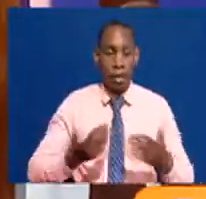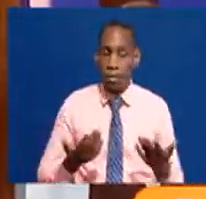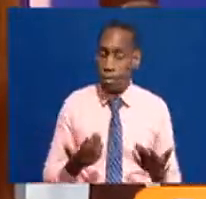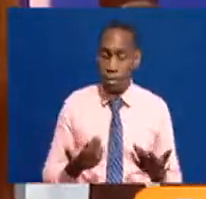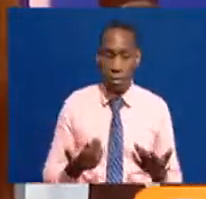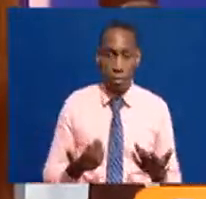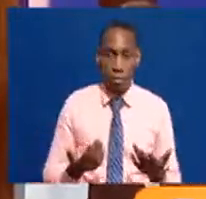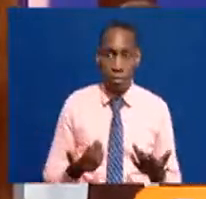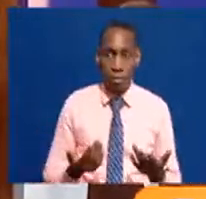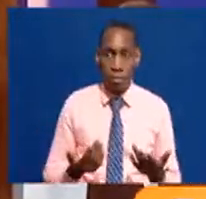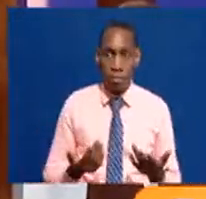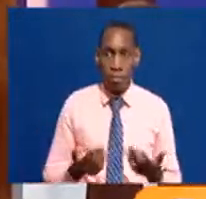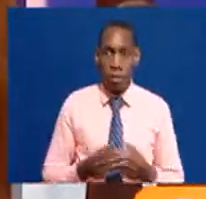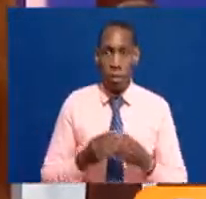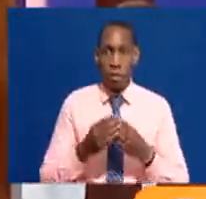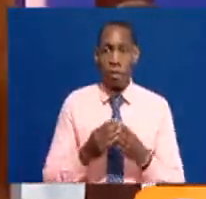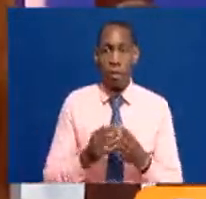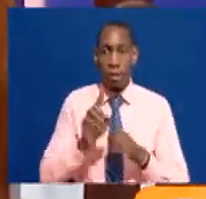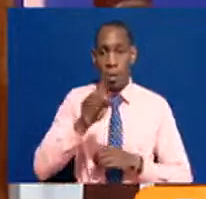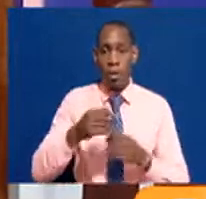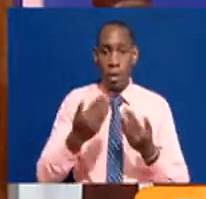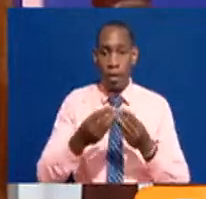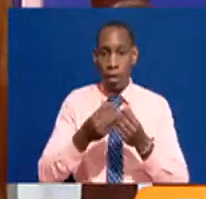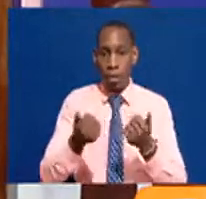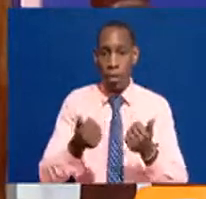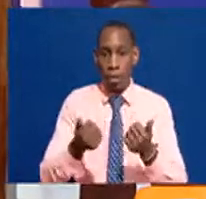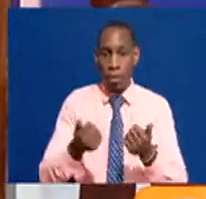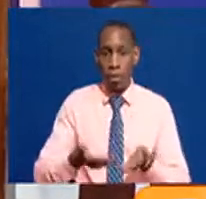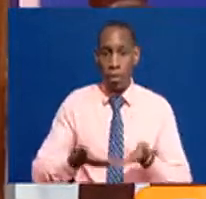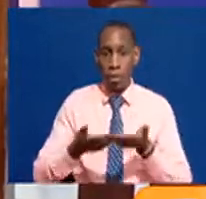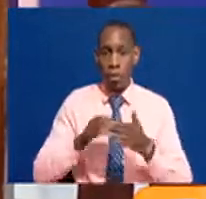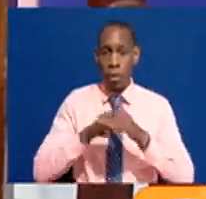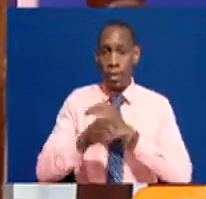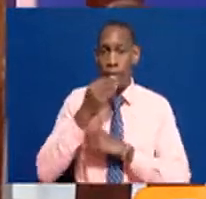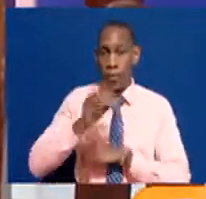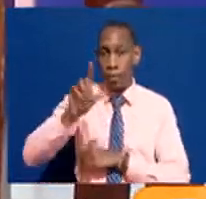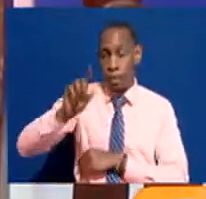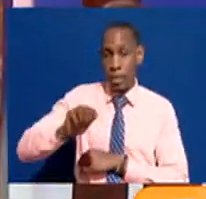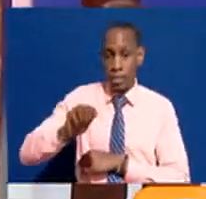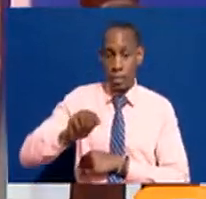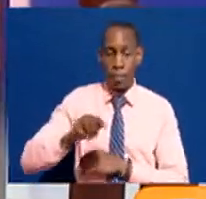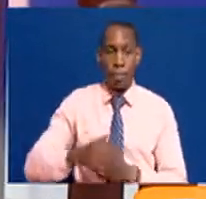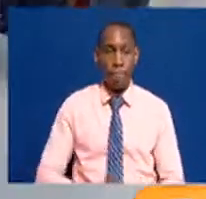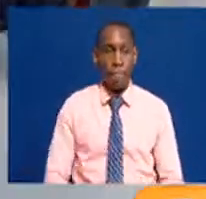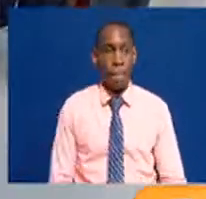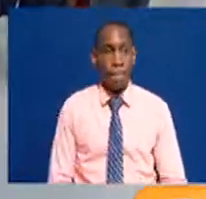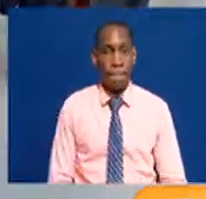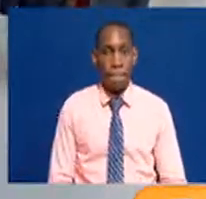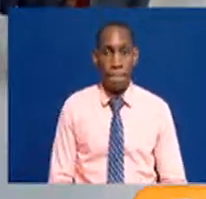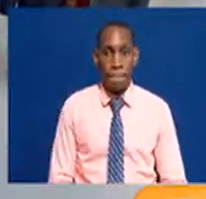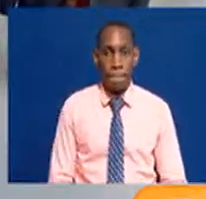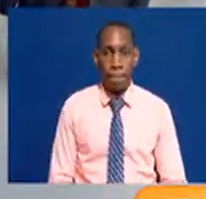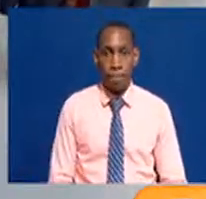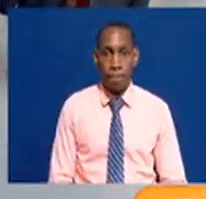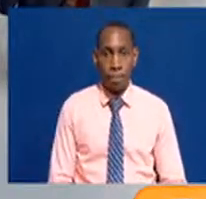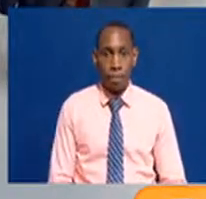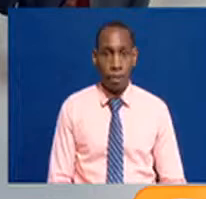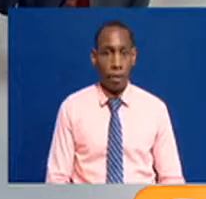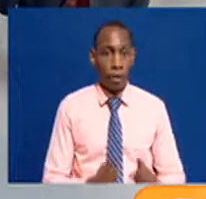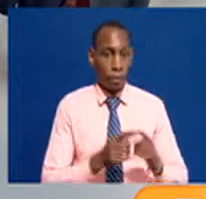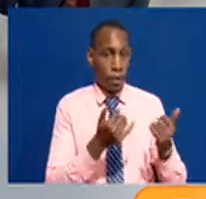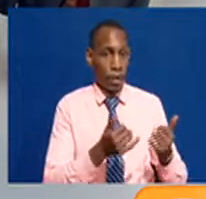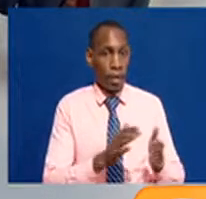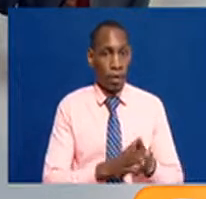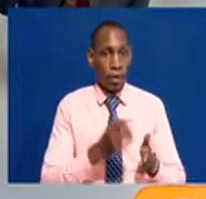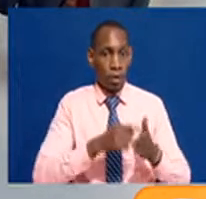this. How can we find a way to get food cheap to our people? Mm. Good. Unga, for now, yes. You know, the